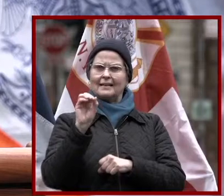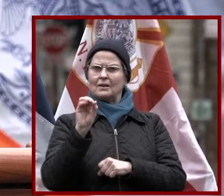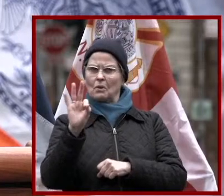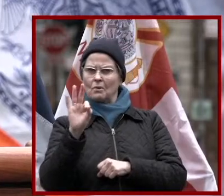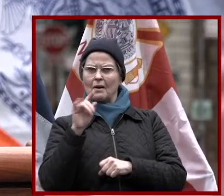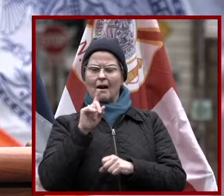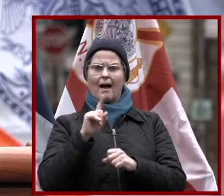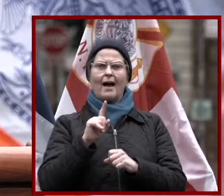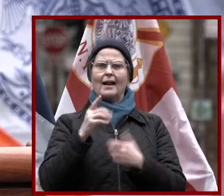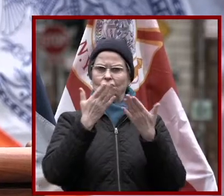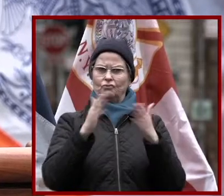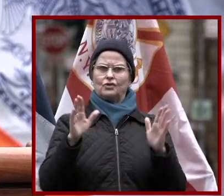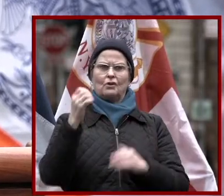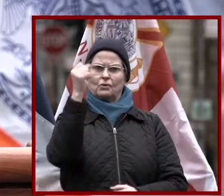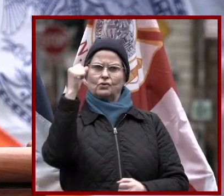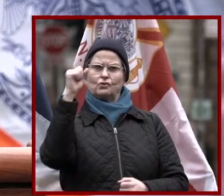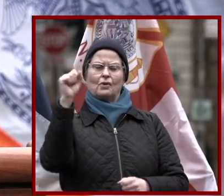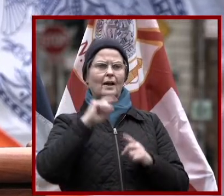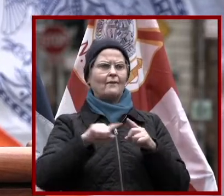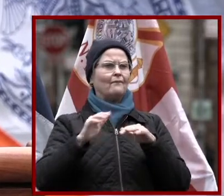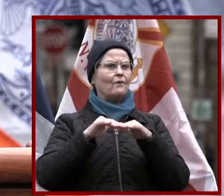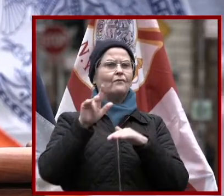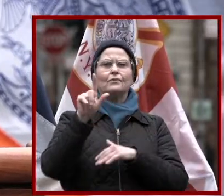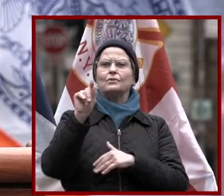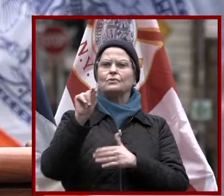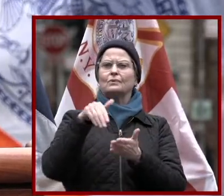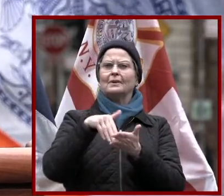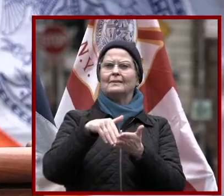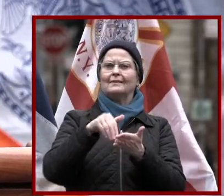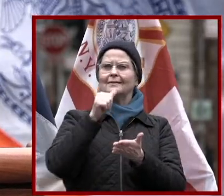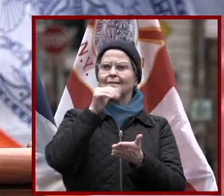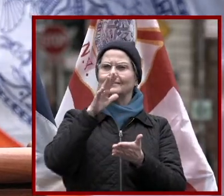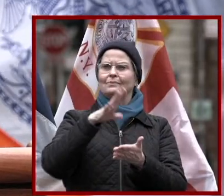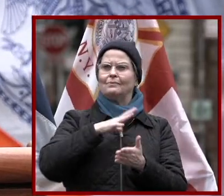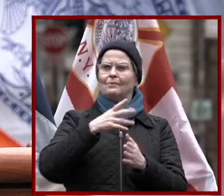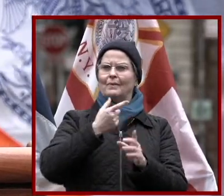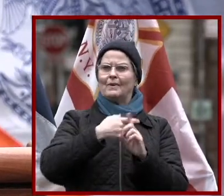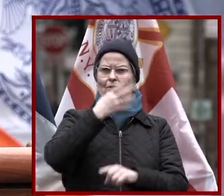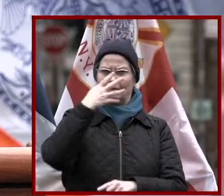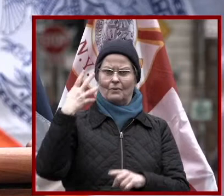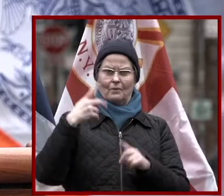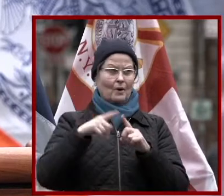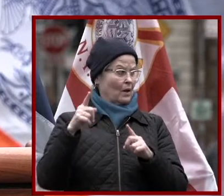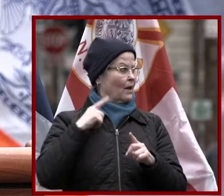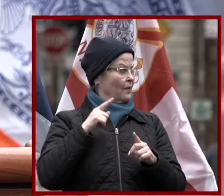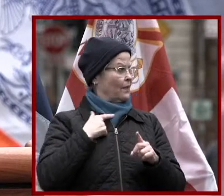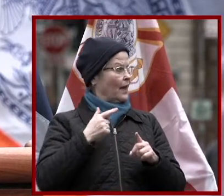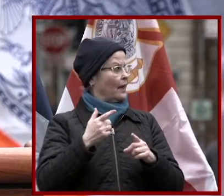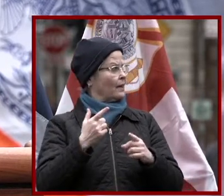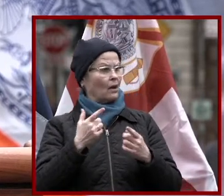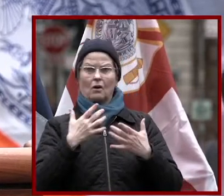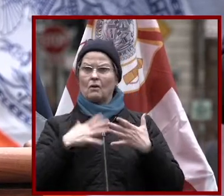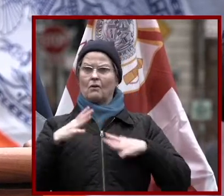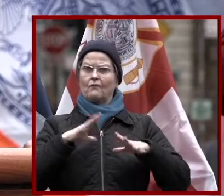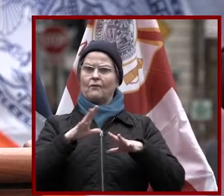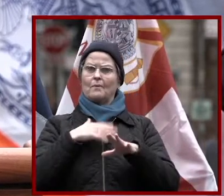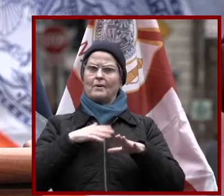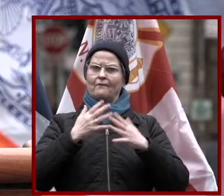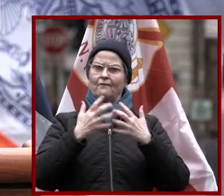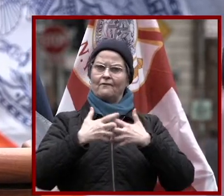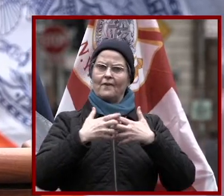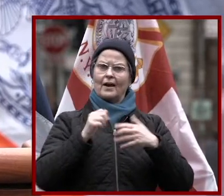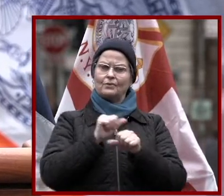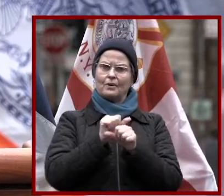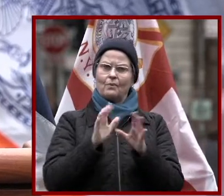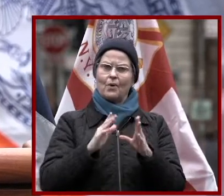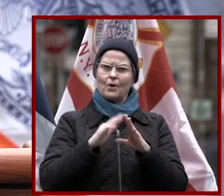over 20,000 immigrant women, shirtwaist workers who walked off their jobs demanding safe working conditions,